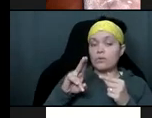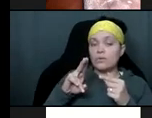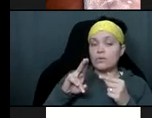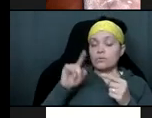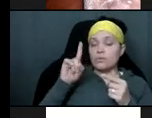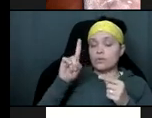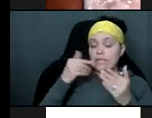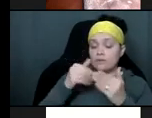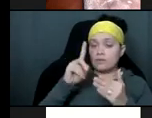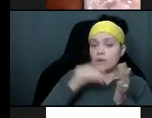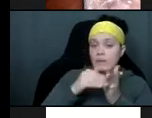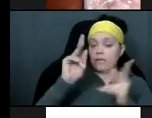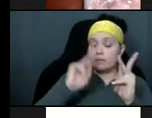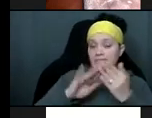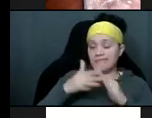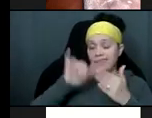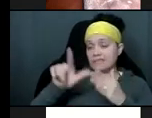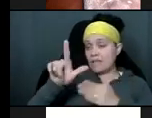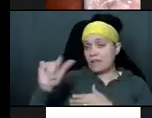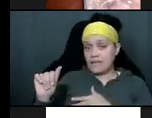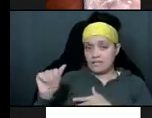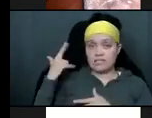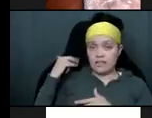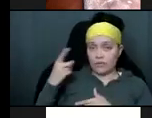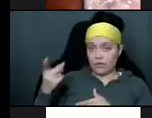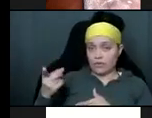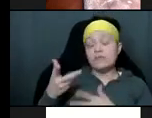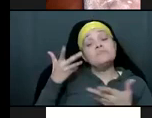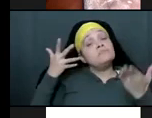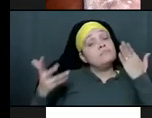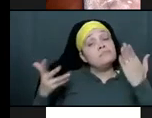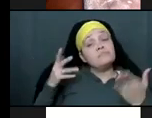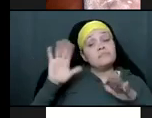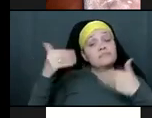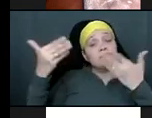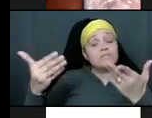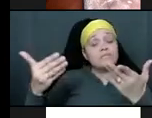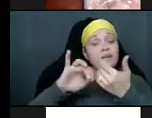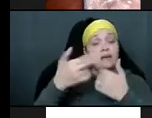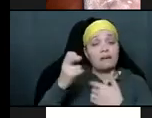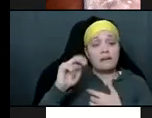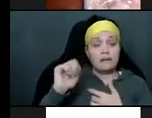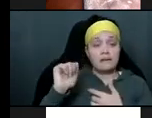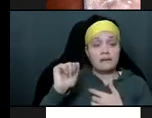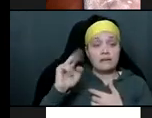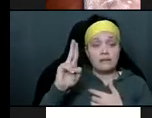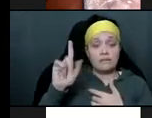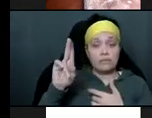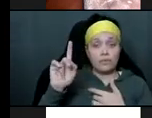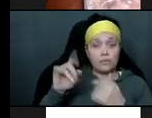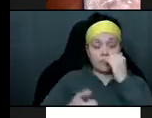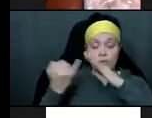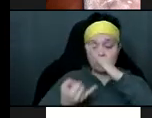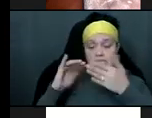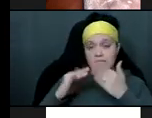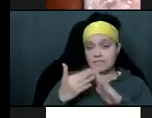Angeles. Okay, so maybe you suggested Honolulu was the world's most isolated city.